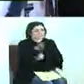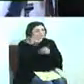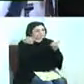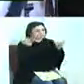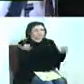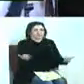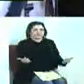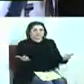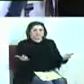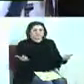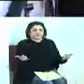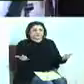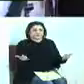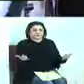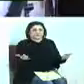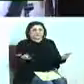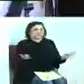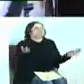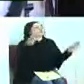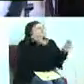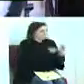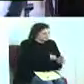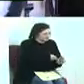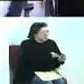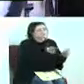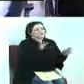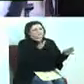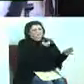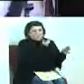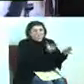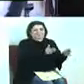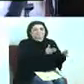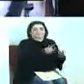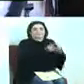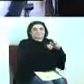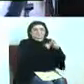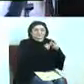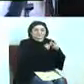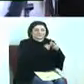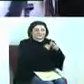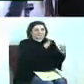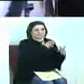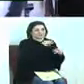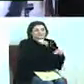You're risen, will you join us in singing our opening song, In the Sanctuary?